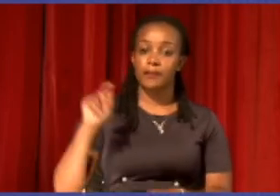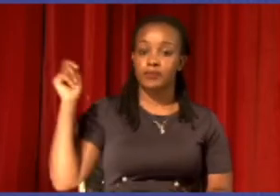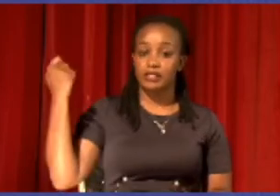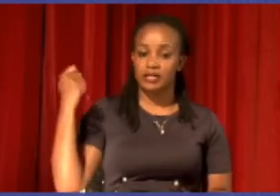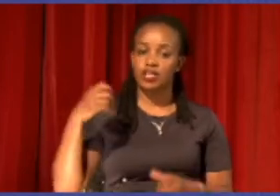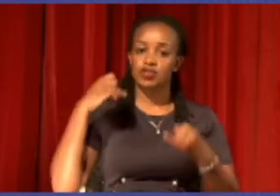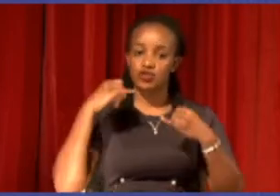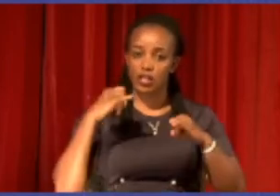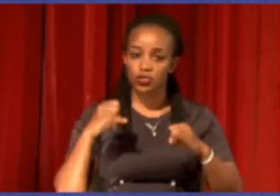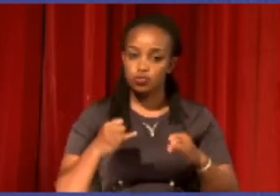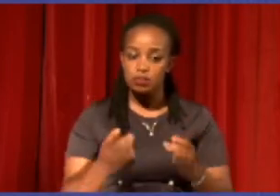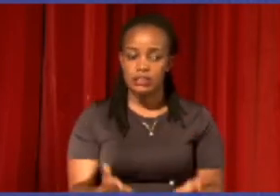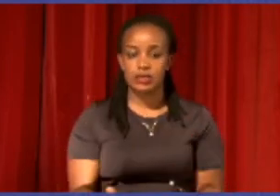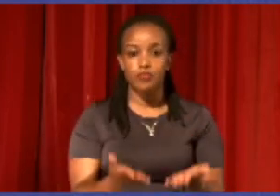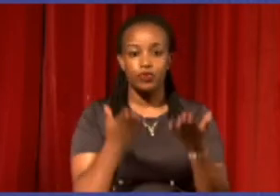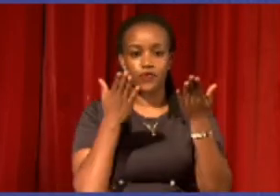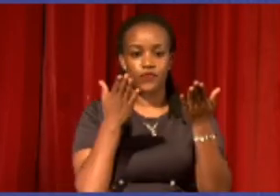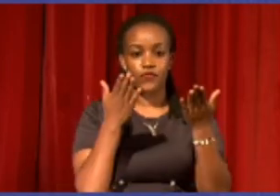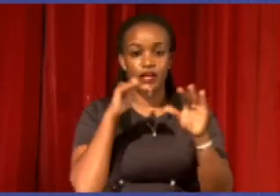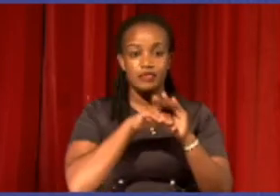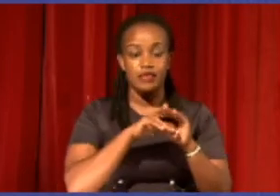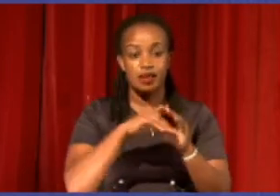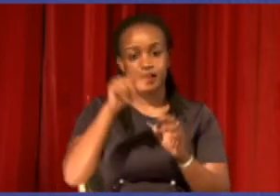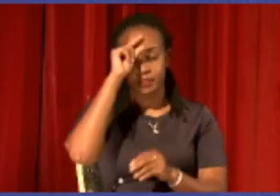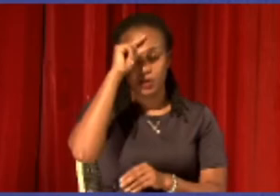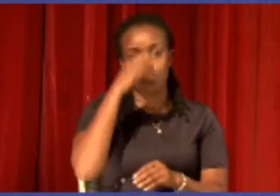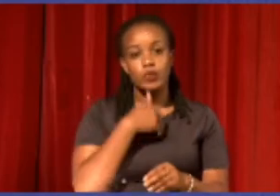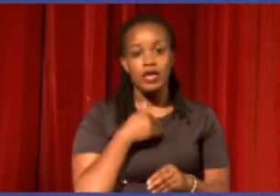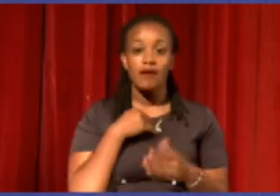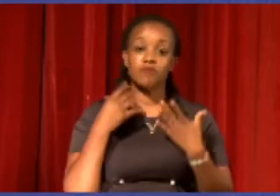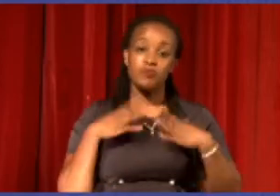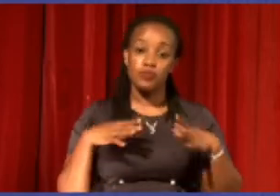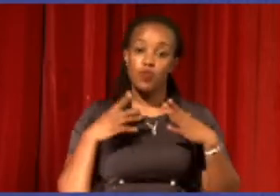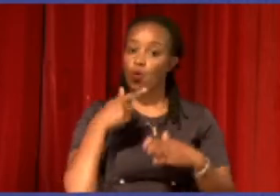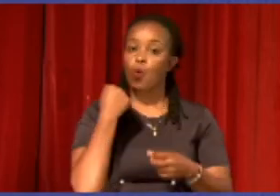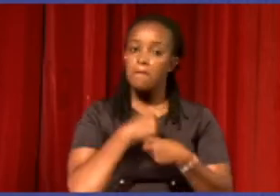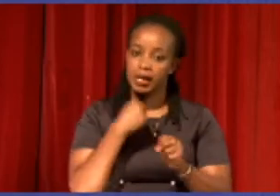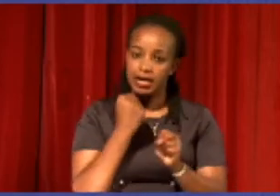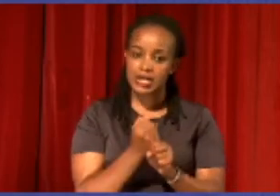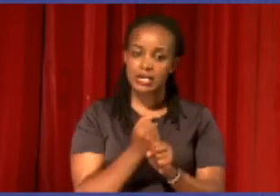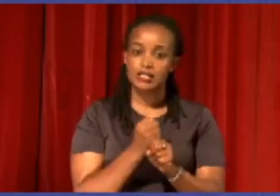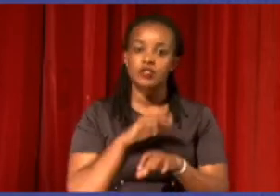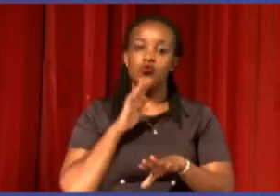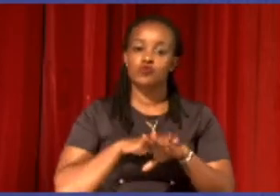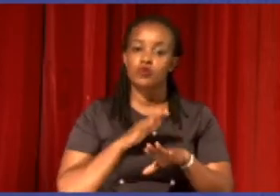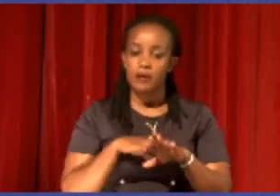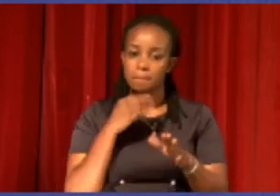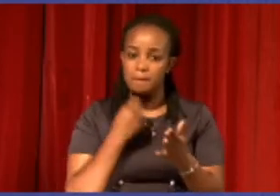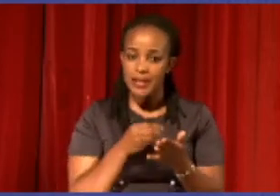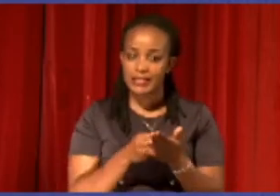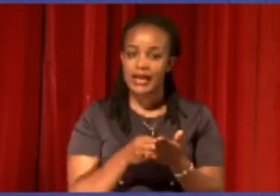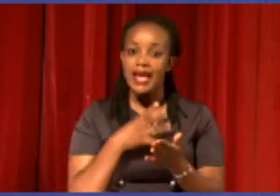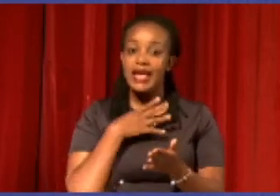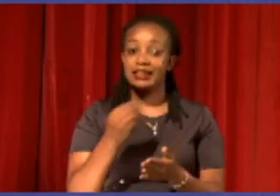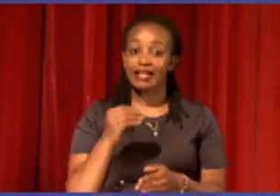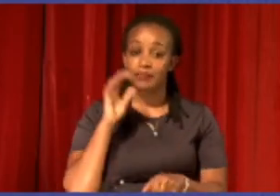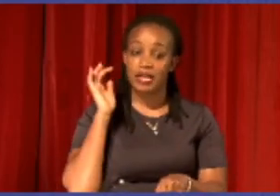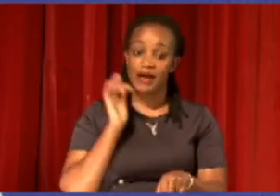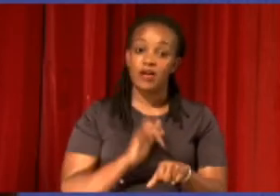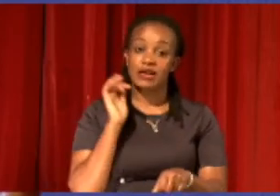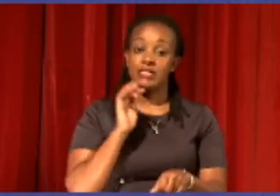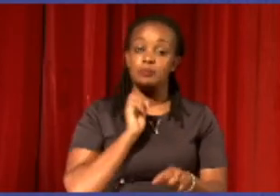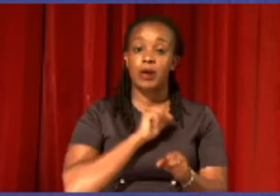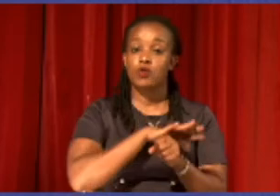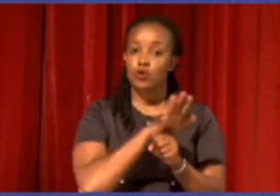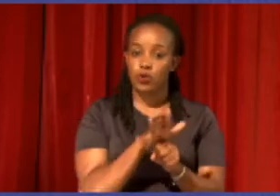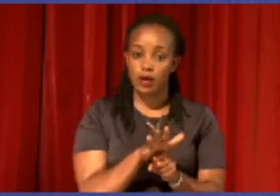industry. Okay. There are people making money, who make big money from the industry, who are not, they are being affected by the current situation, but they are in a